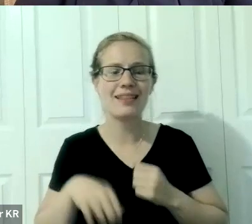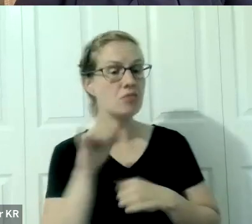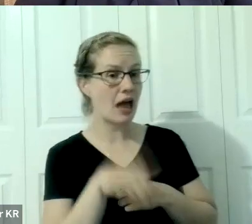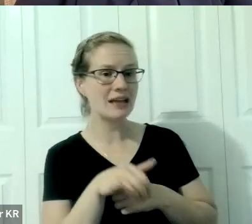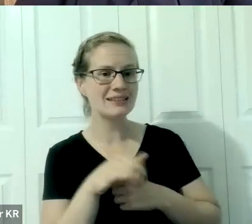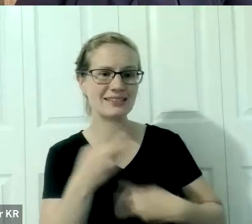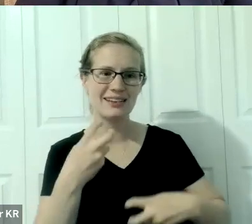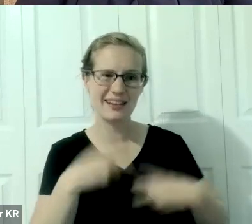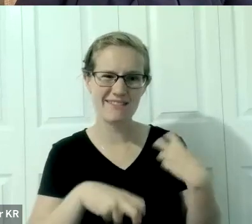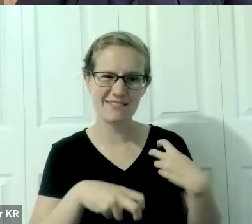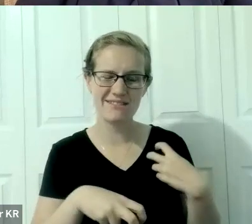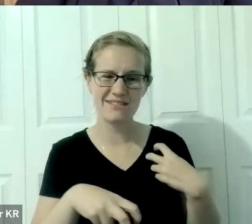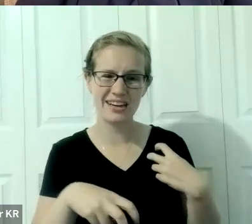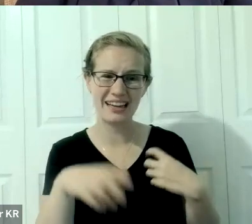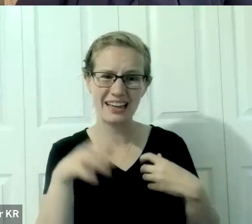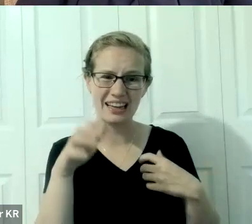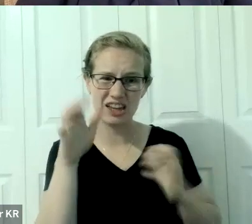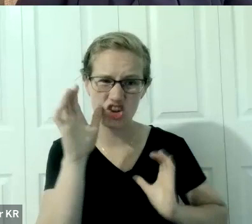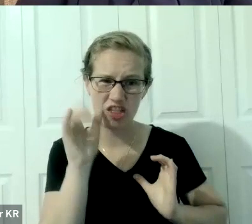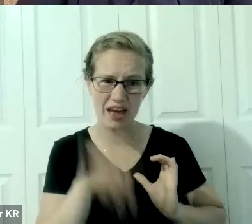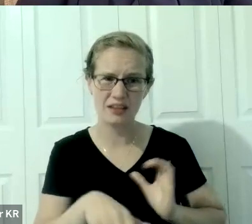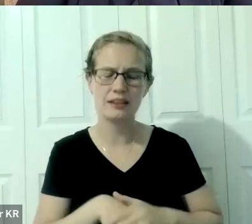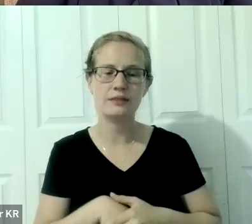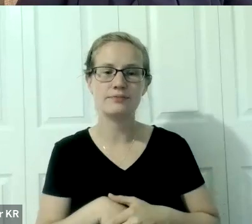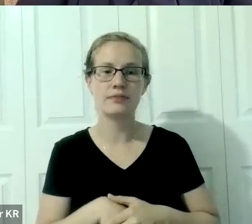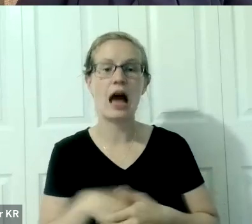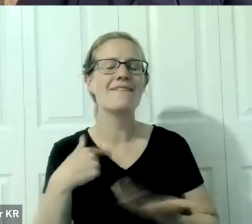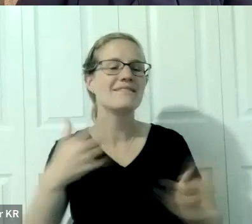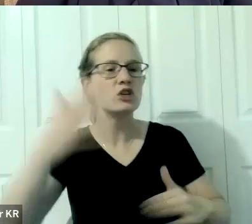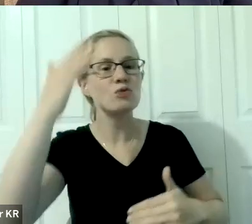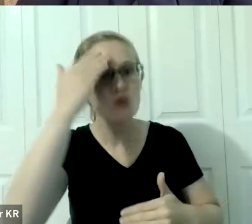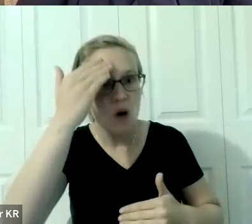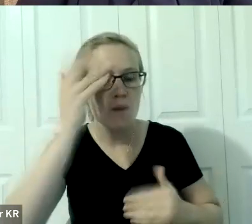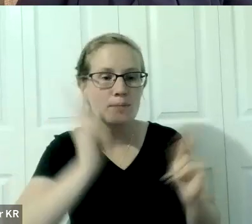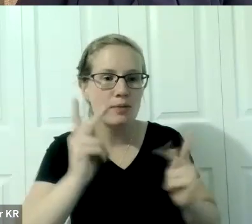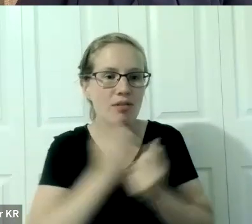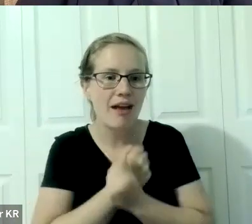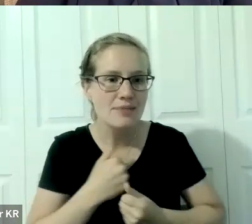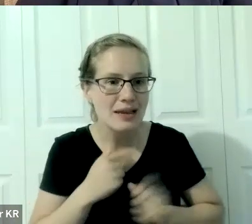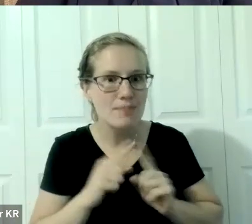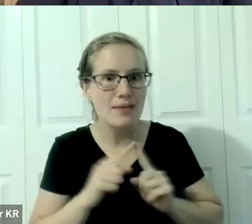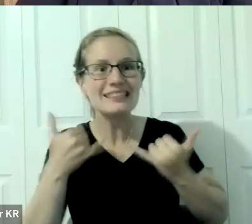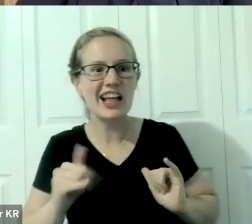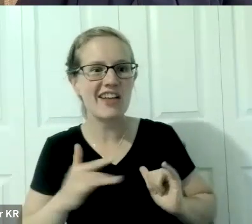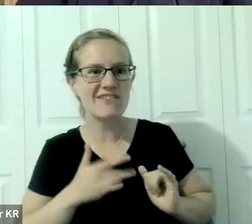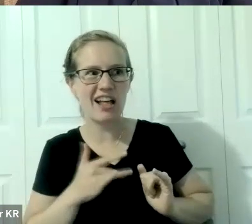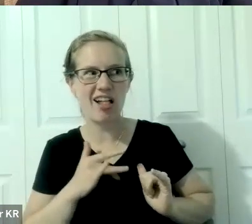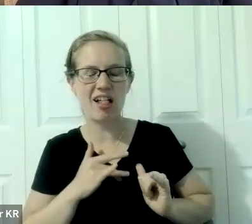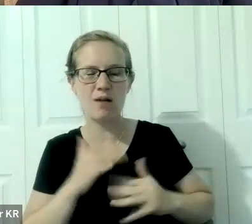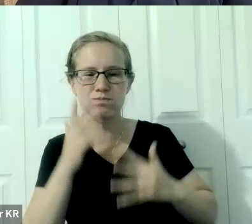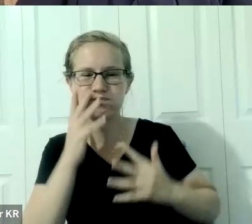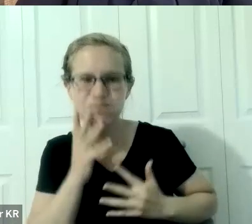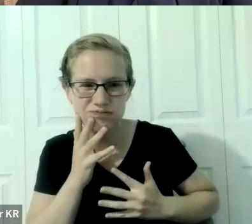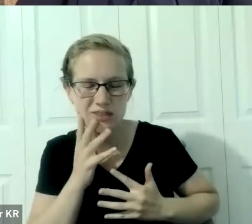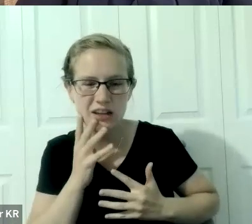That's difficult to hear, because you know all that, and yet you feel this way. So that kind